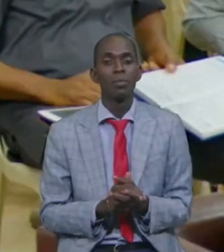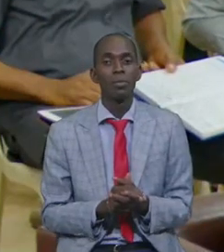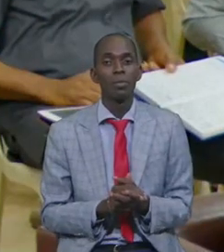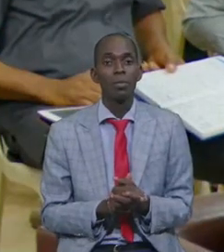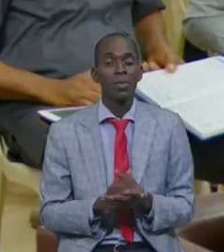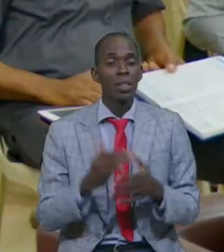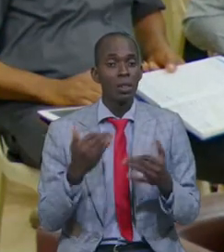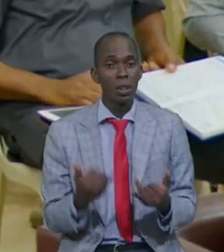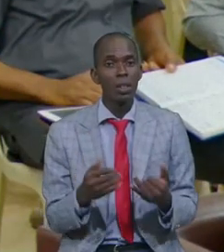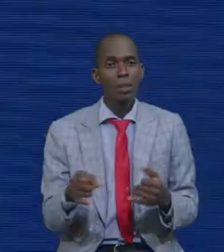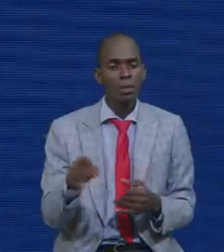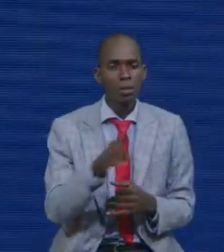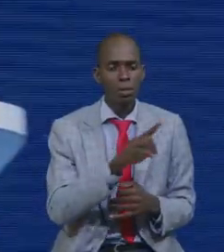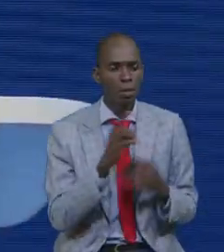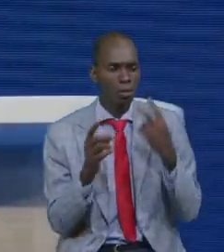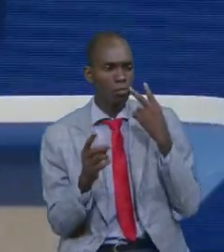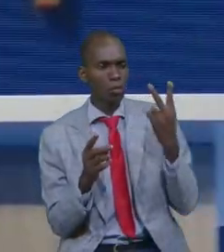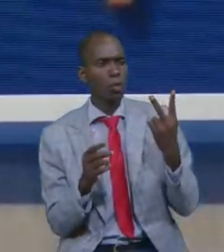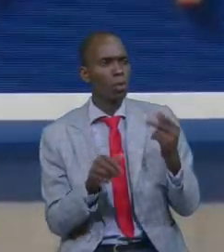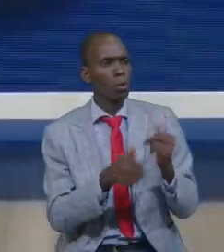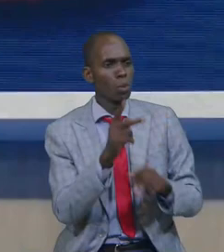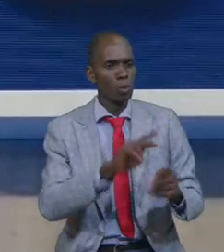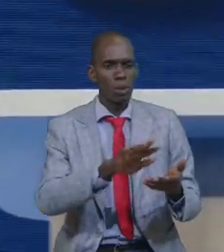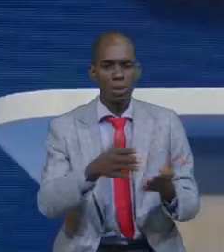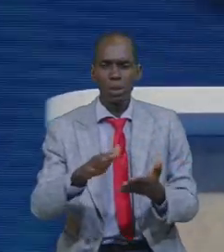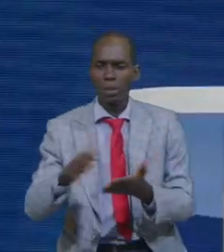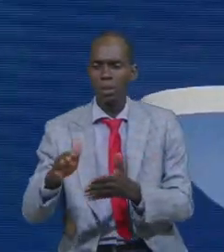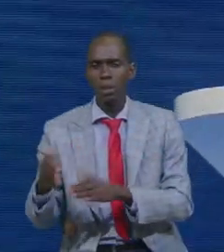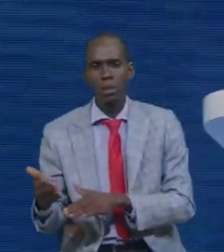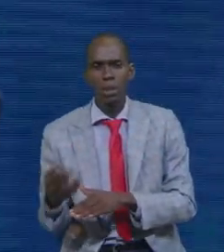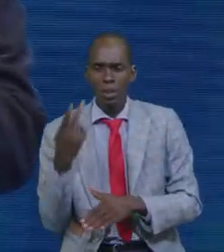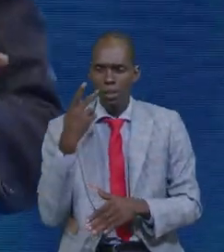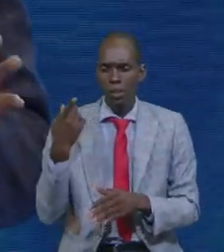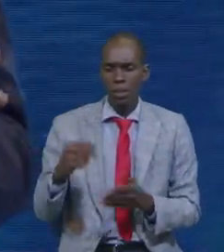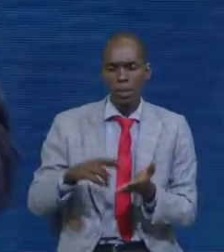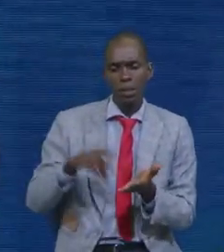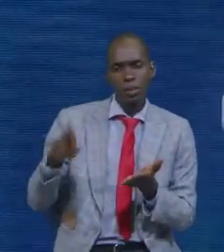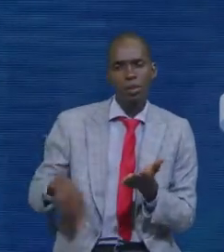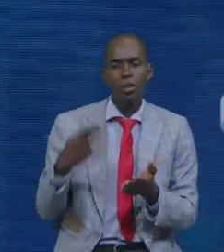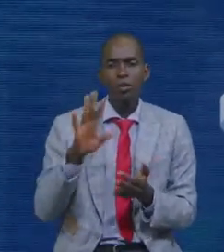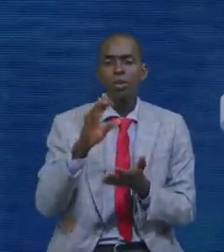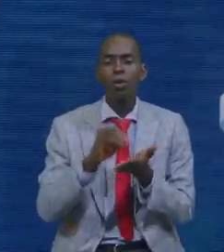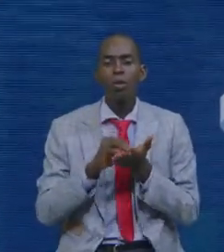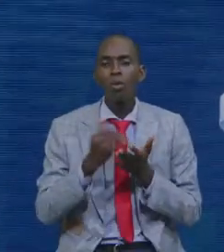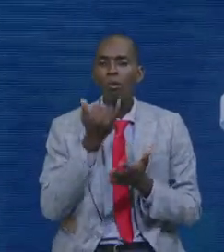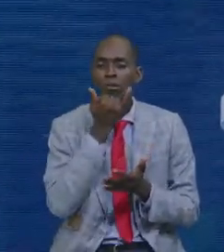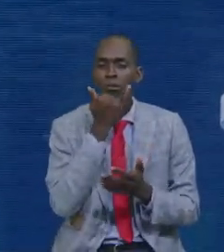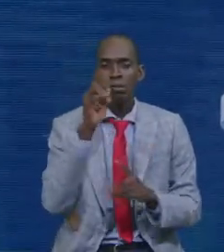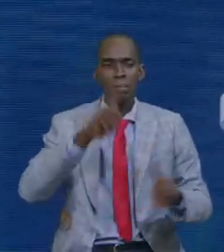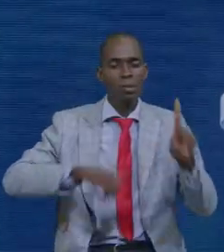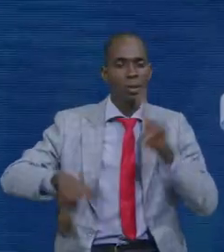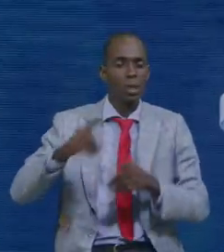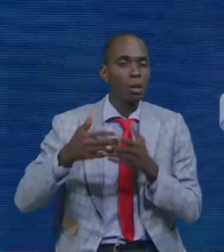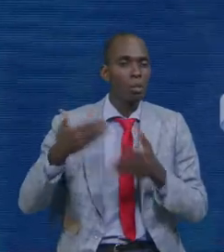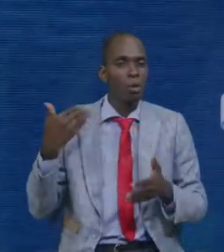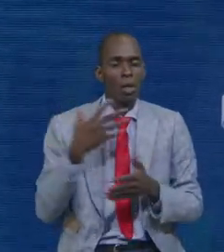they saw other people dying. They saw the consequence of what they were seeing. All of a sudden,